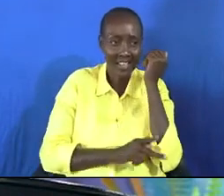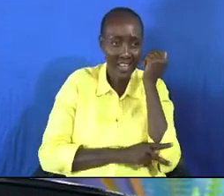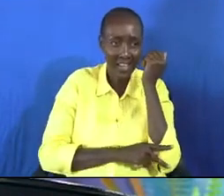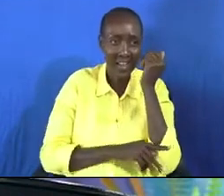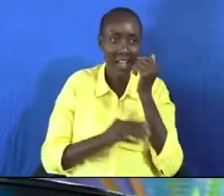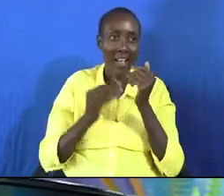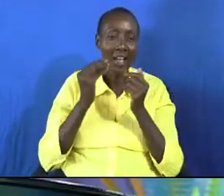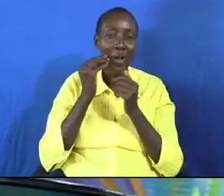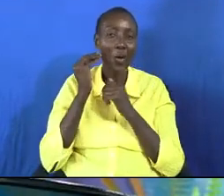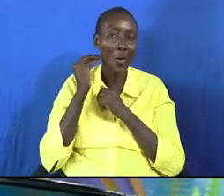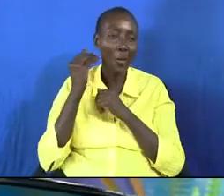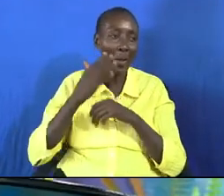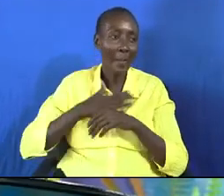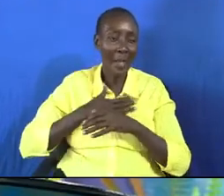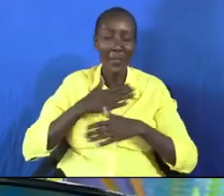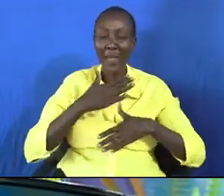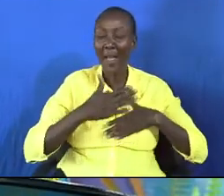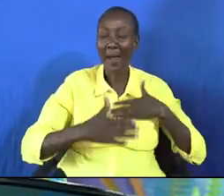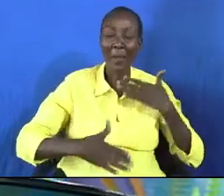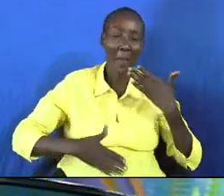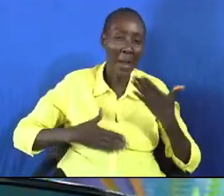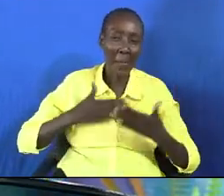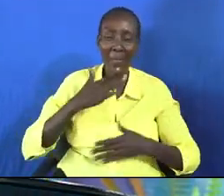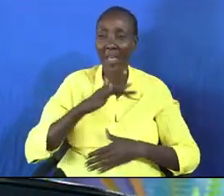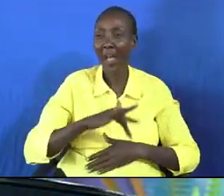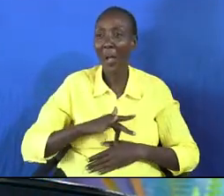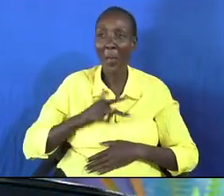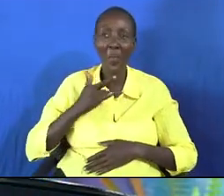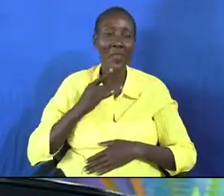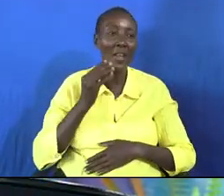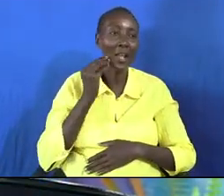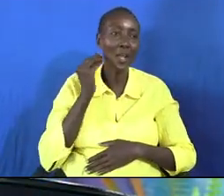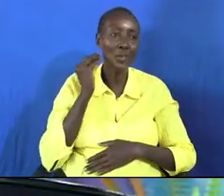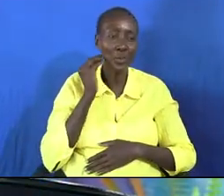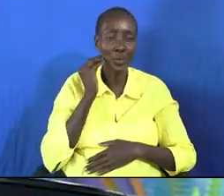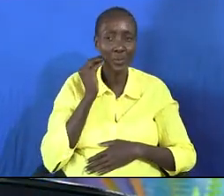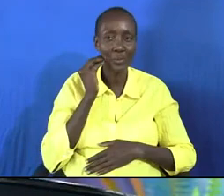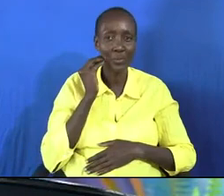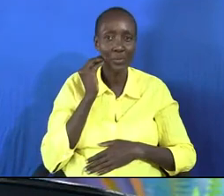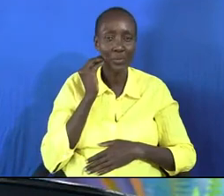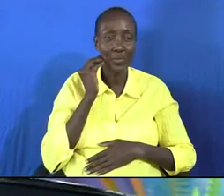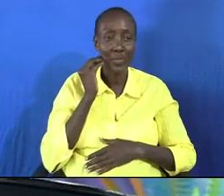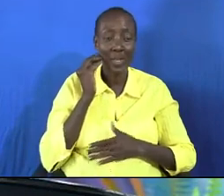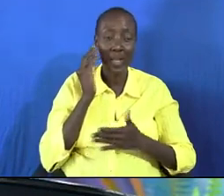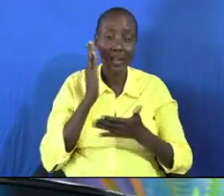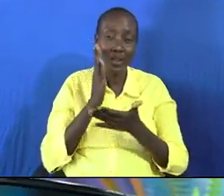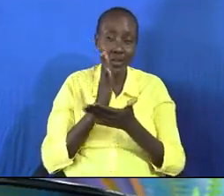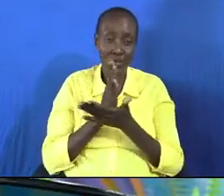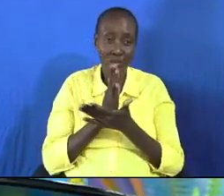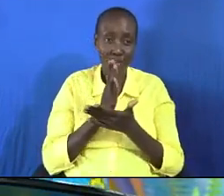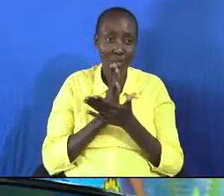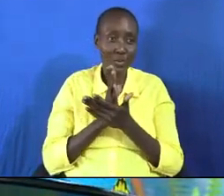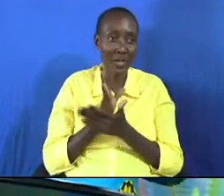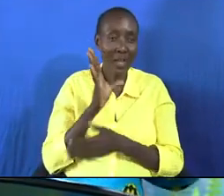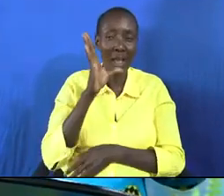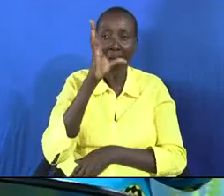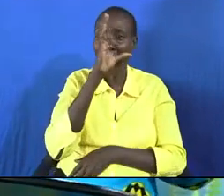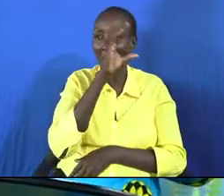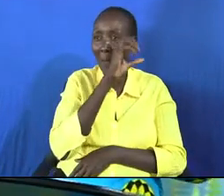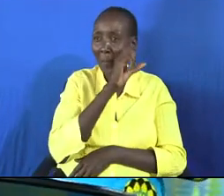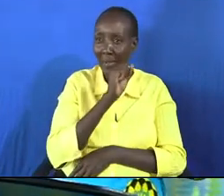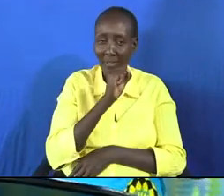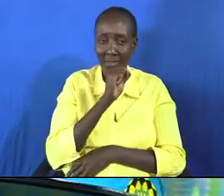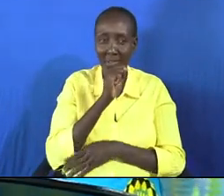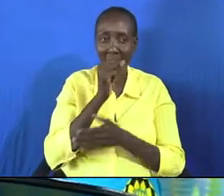so excited. I am feeling at home. And surely I have missed the